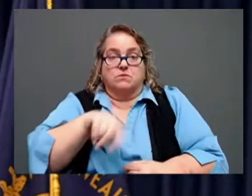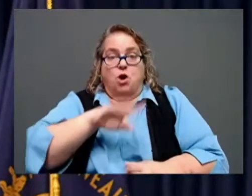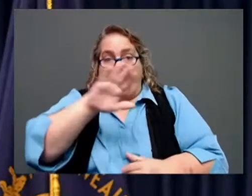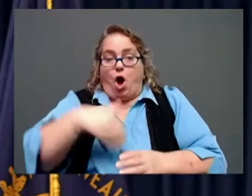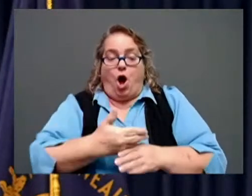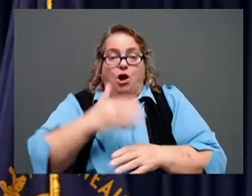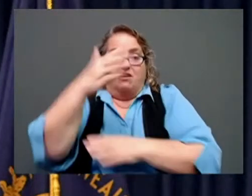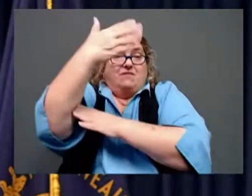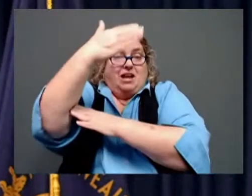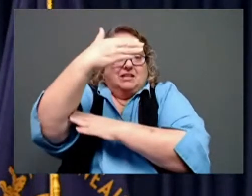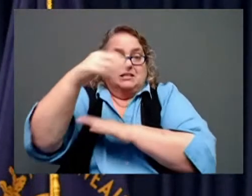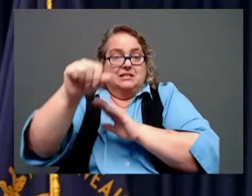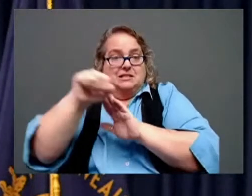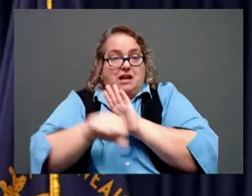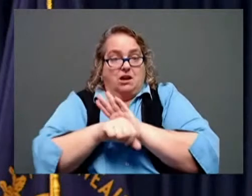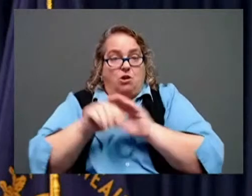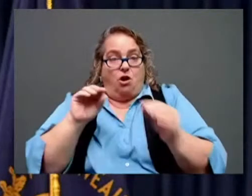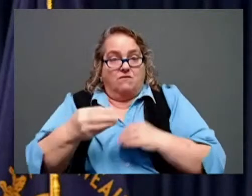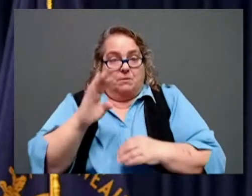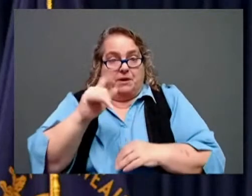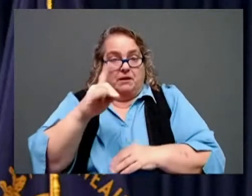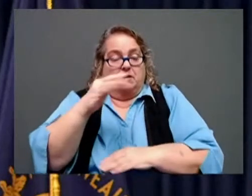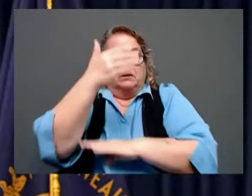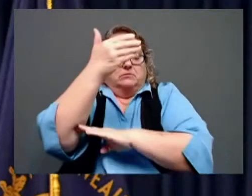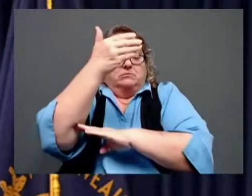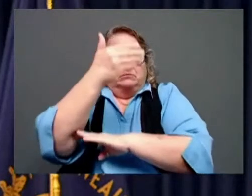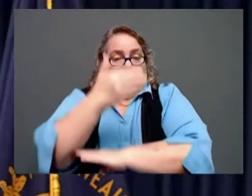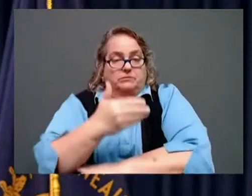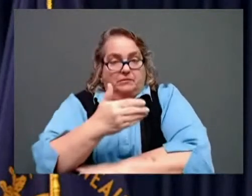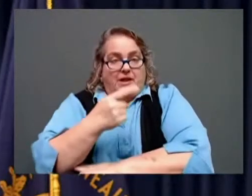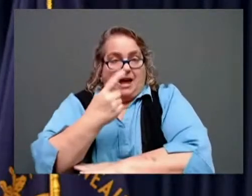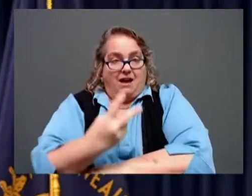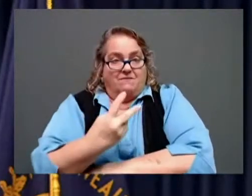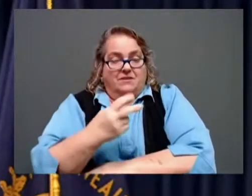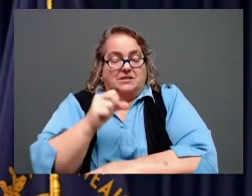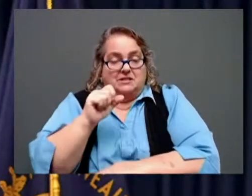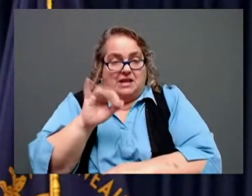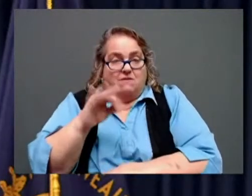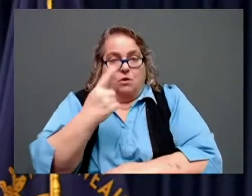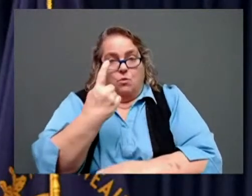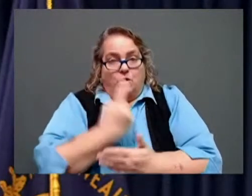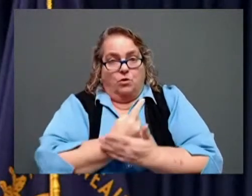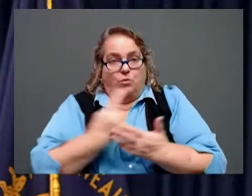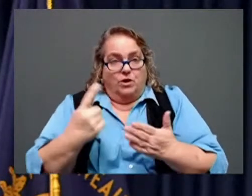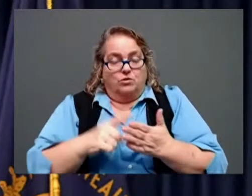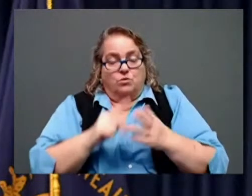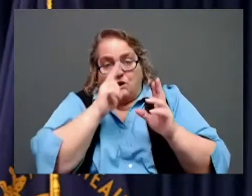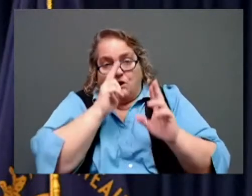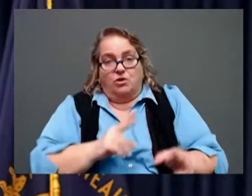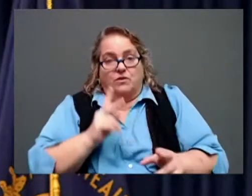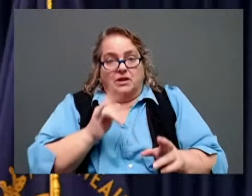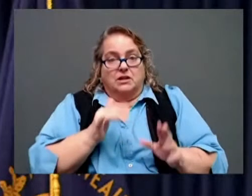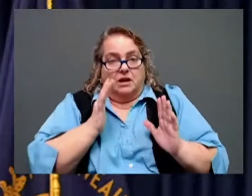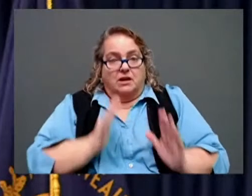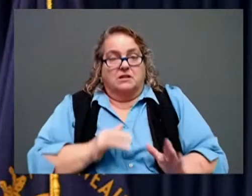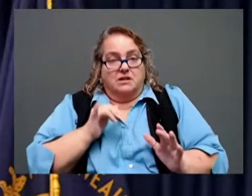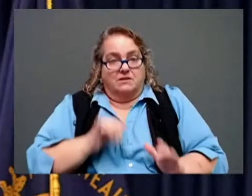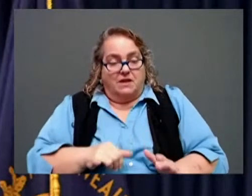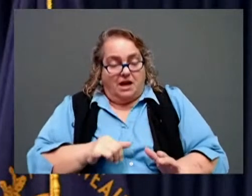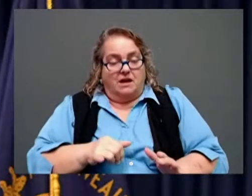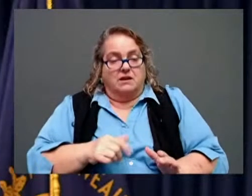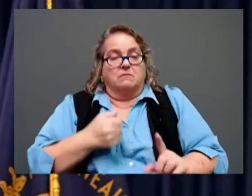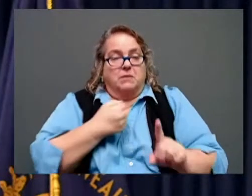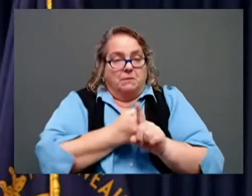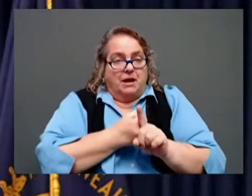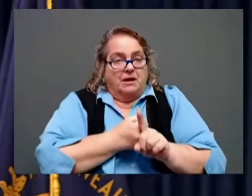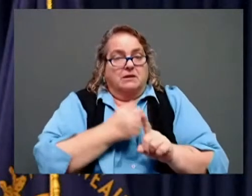office buildings being lowered to half staff for 1 week in honor of the Kentuckians who are lost or who have been impacted by the flooding